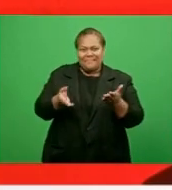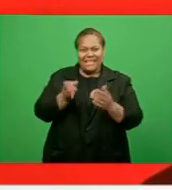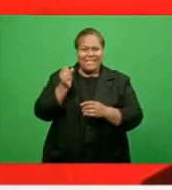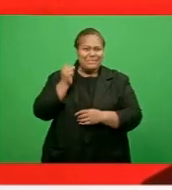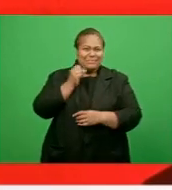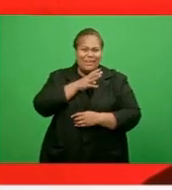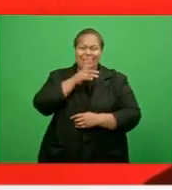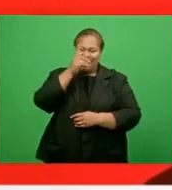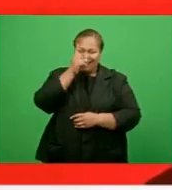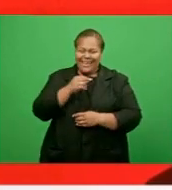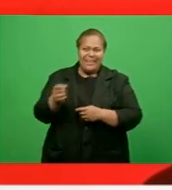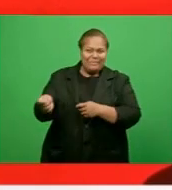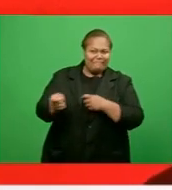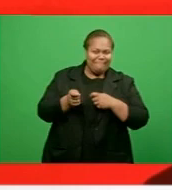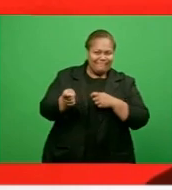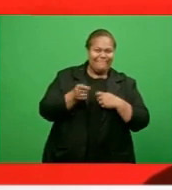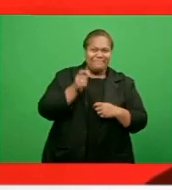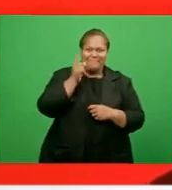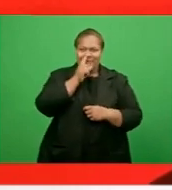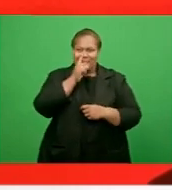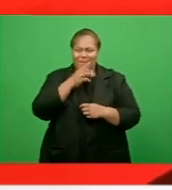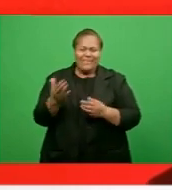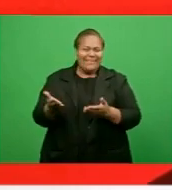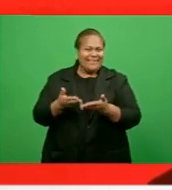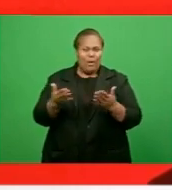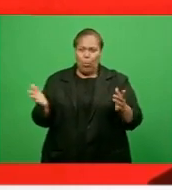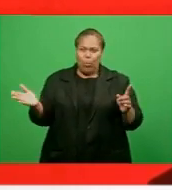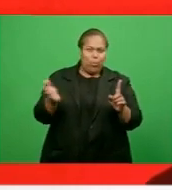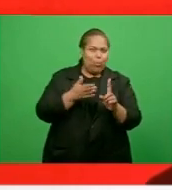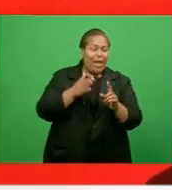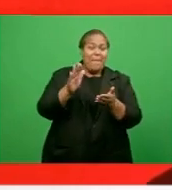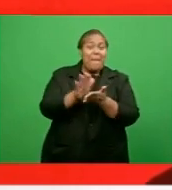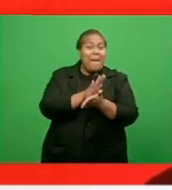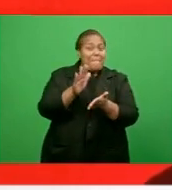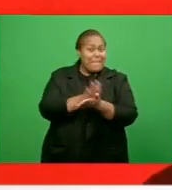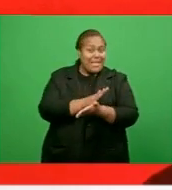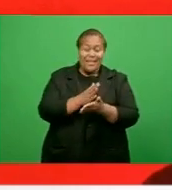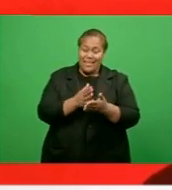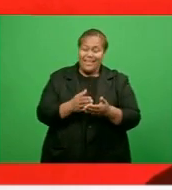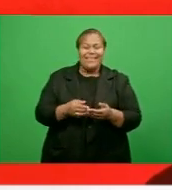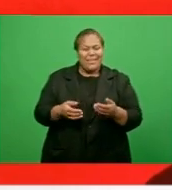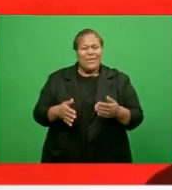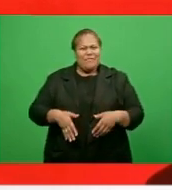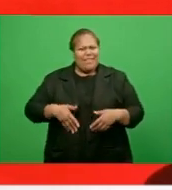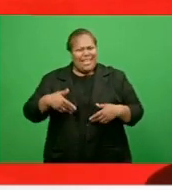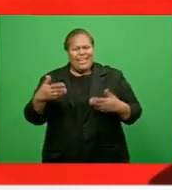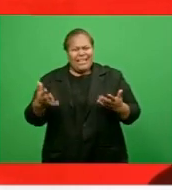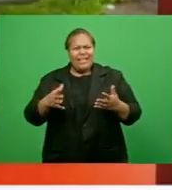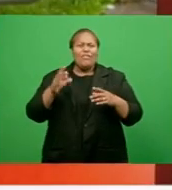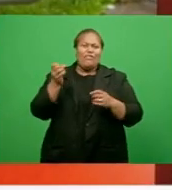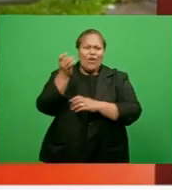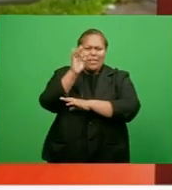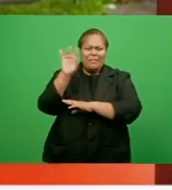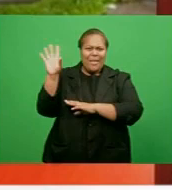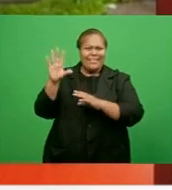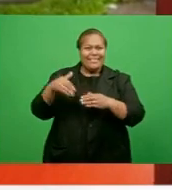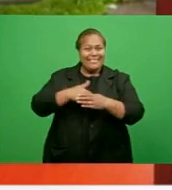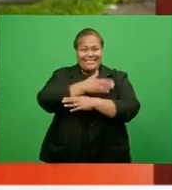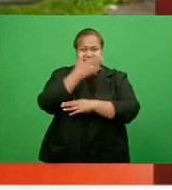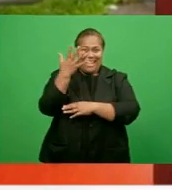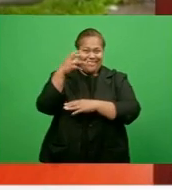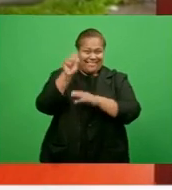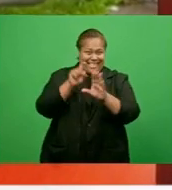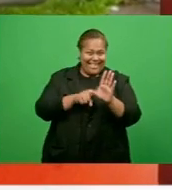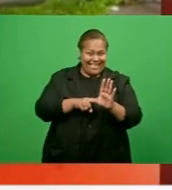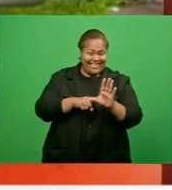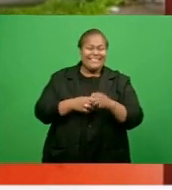back on the track and in that happiness mode and celebration mode on the occasion of 50th independence. Organizers hope